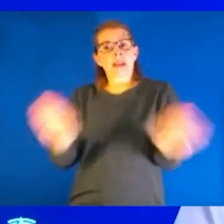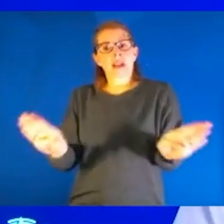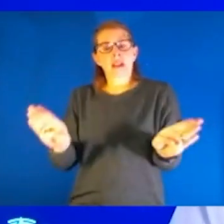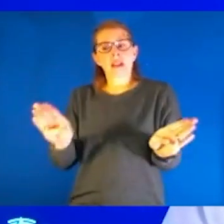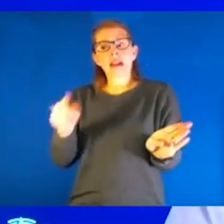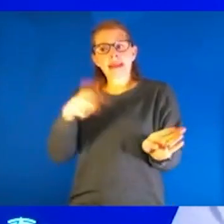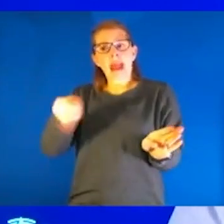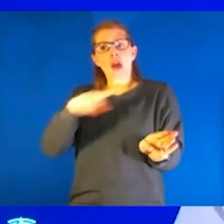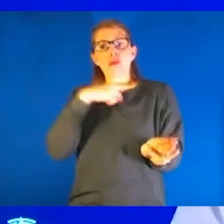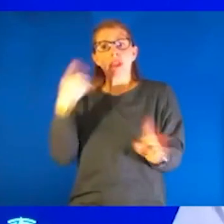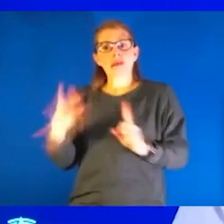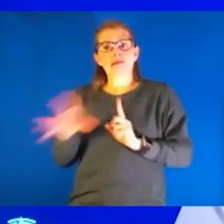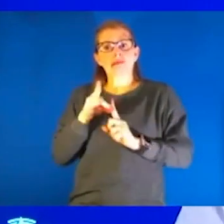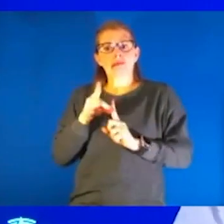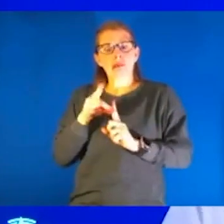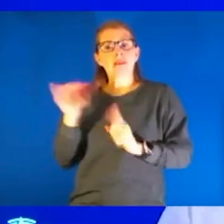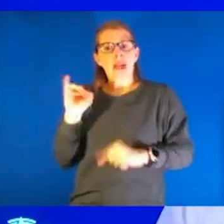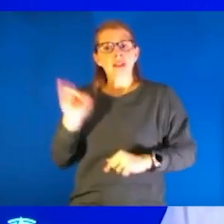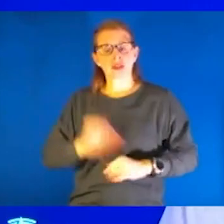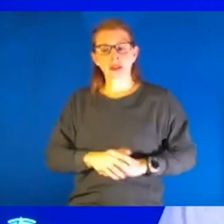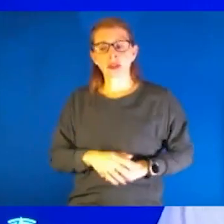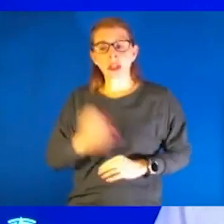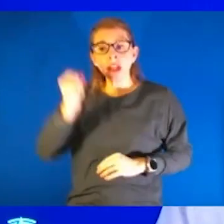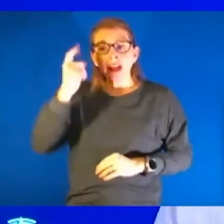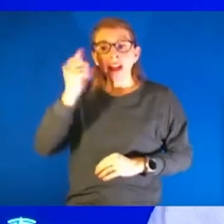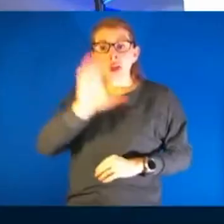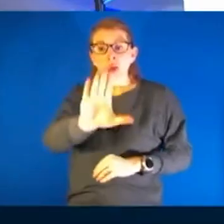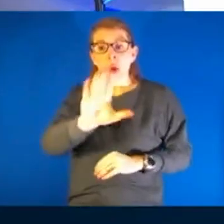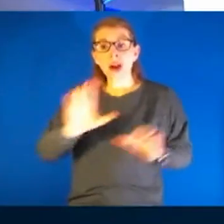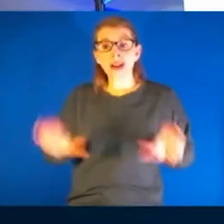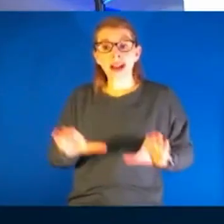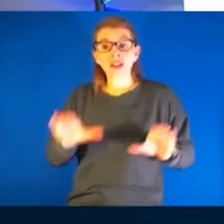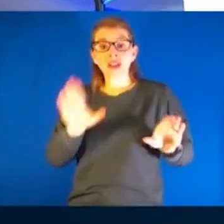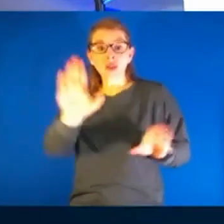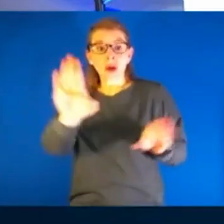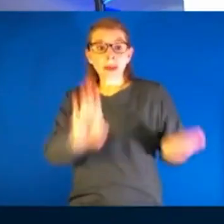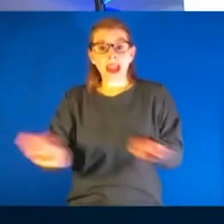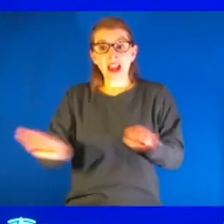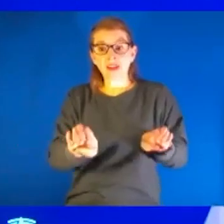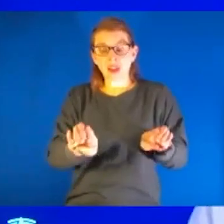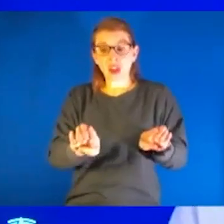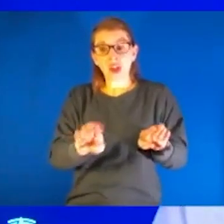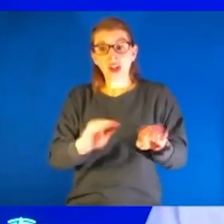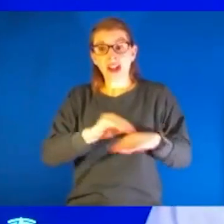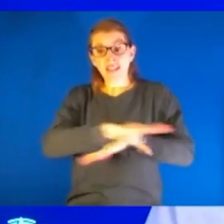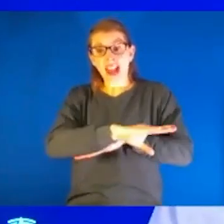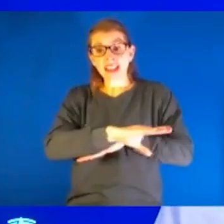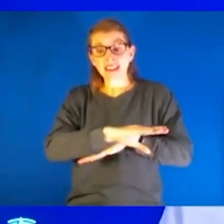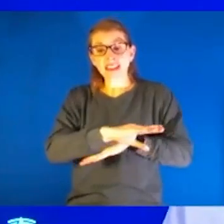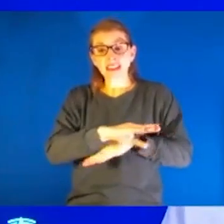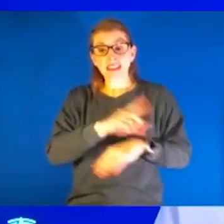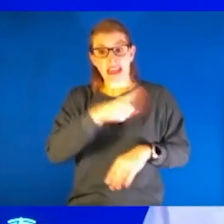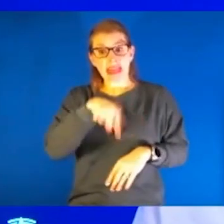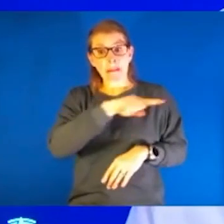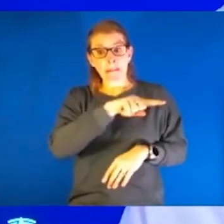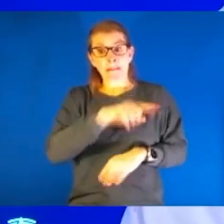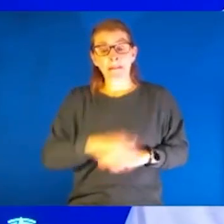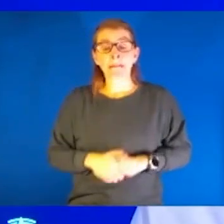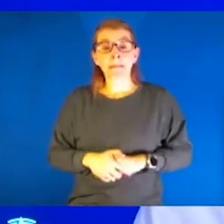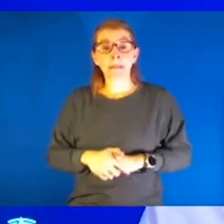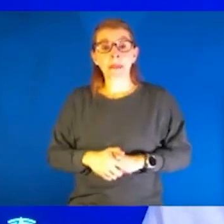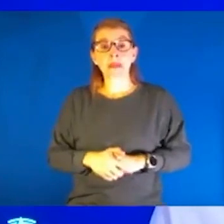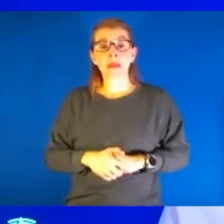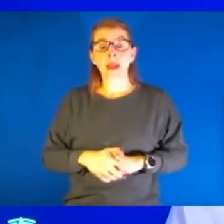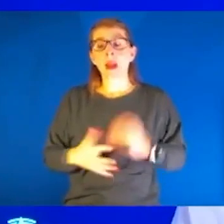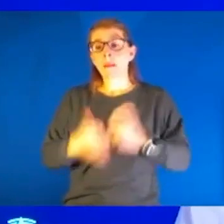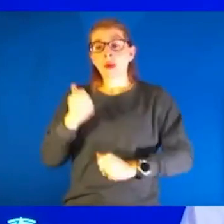to understand those actions that you do affect others. Yeah, and certainly I think most of my practice, and I